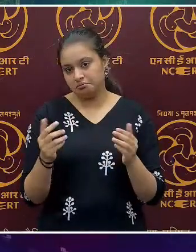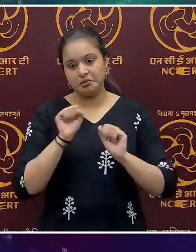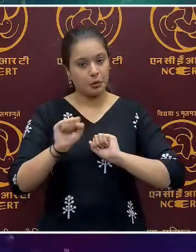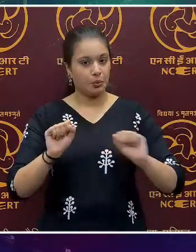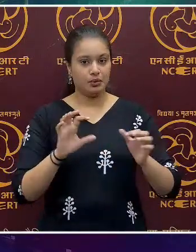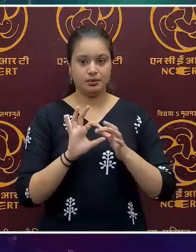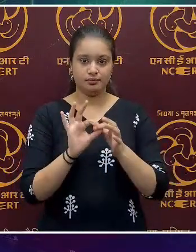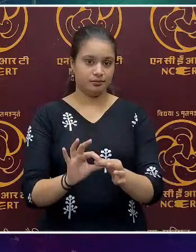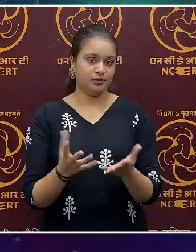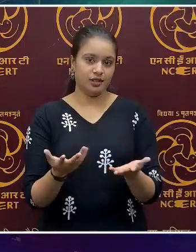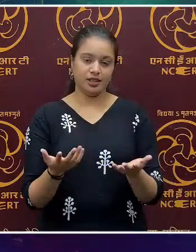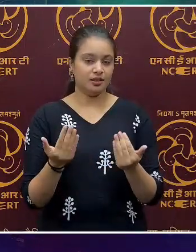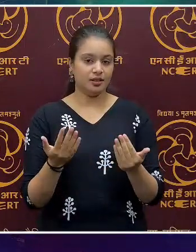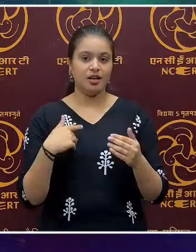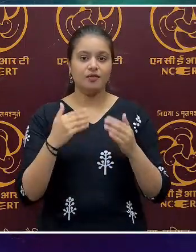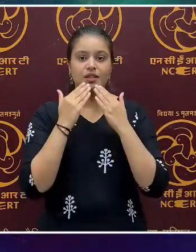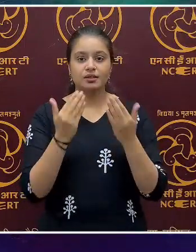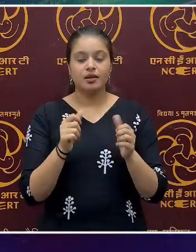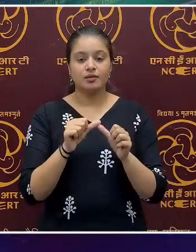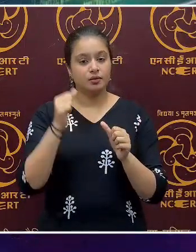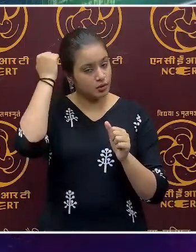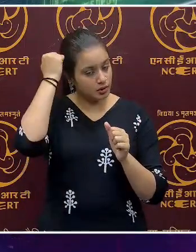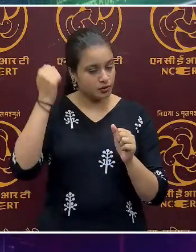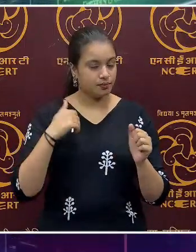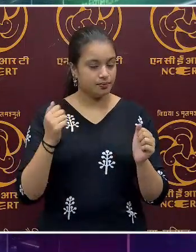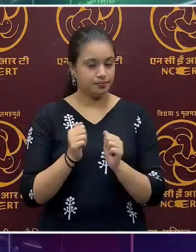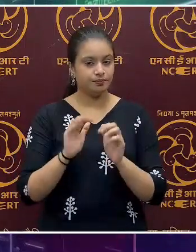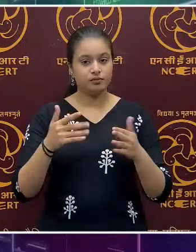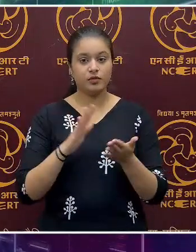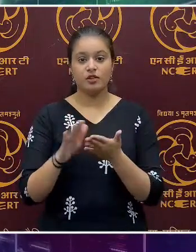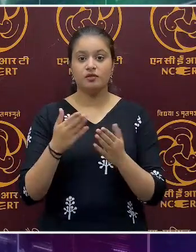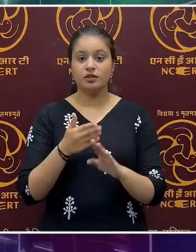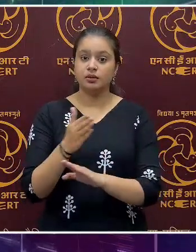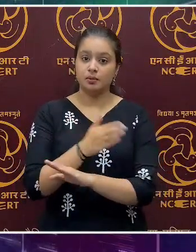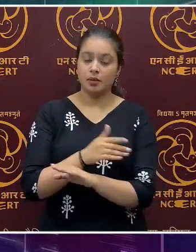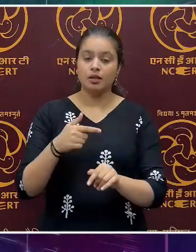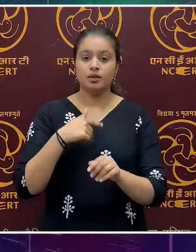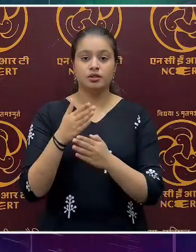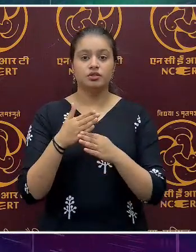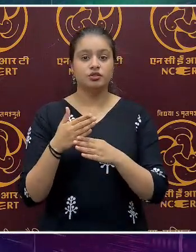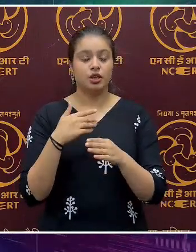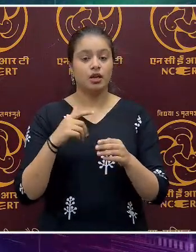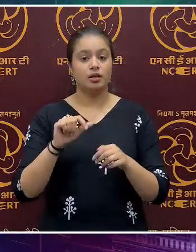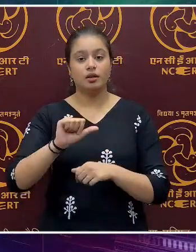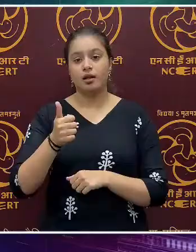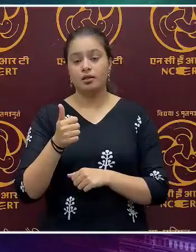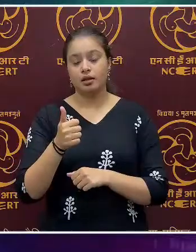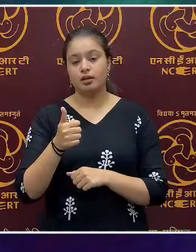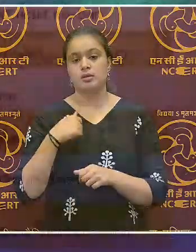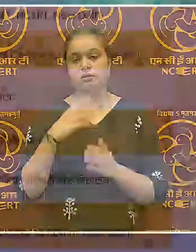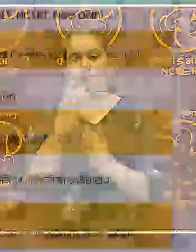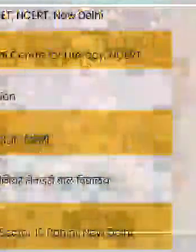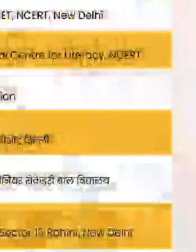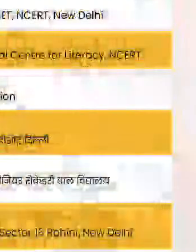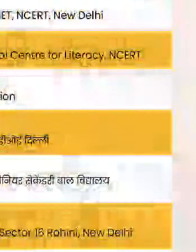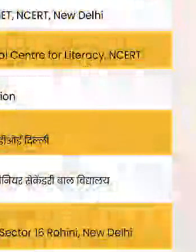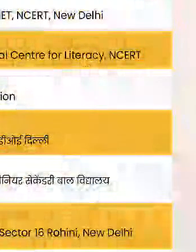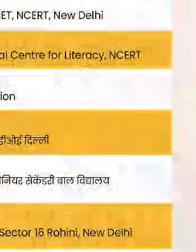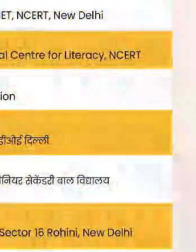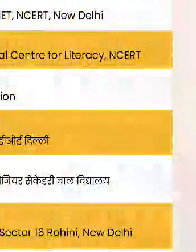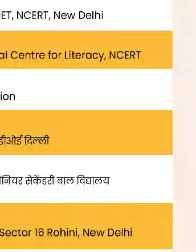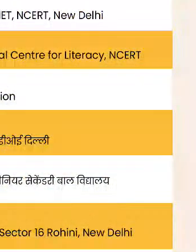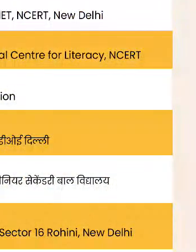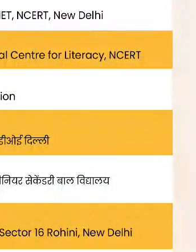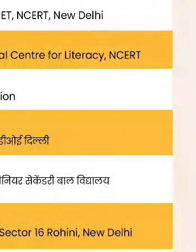pace. And thank you so very much, Anushka, as well. And before I wrap up this session, let me share about other sessions as well for